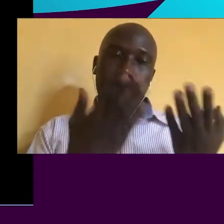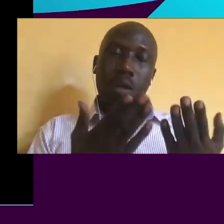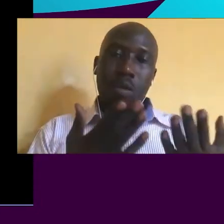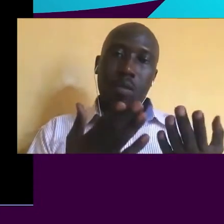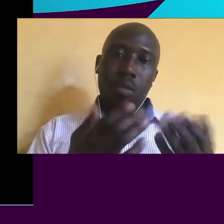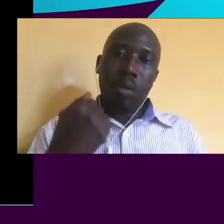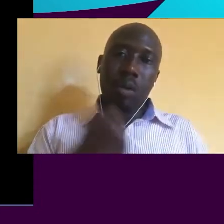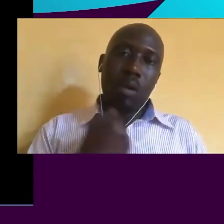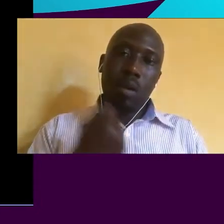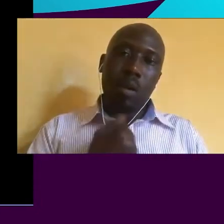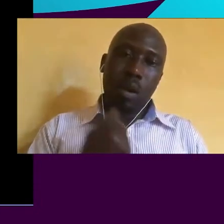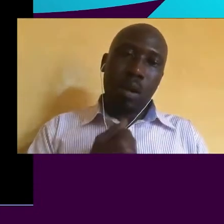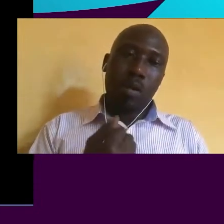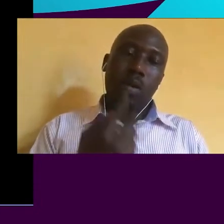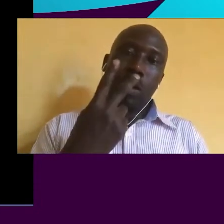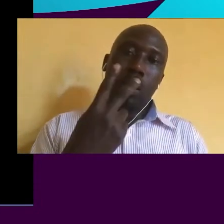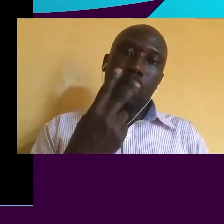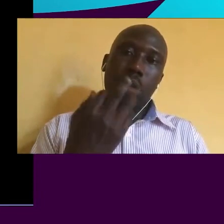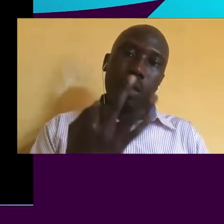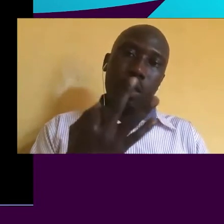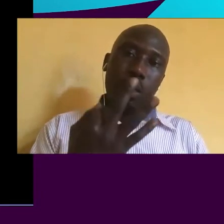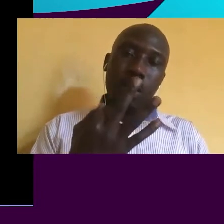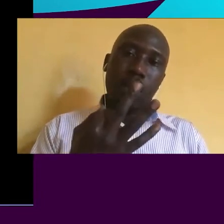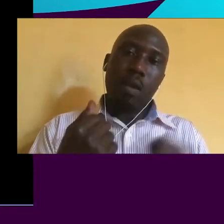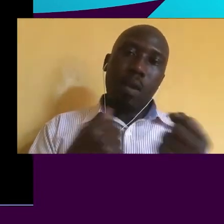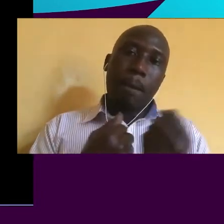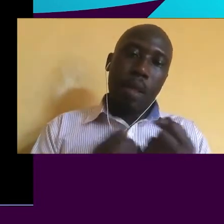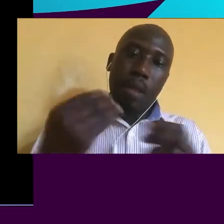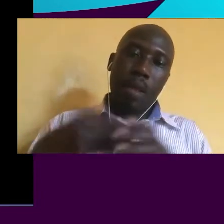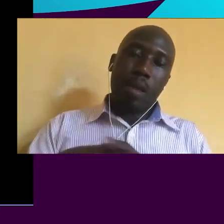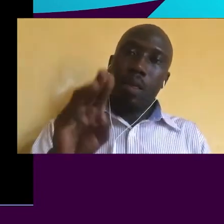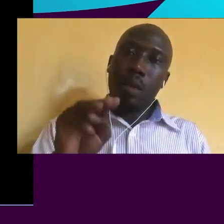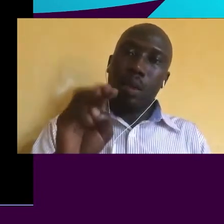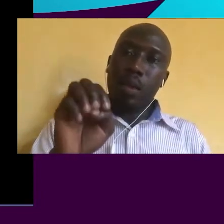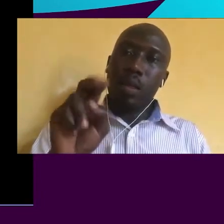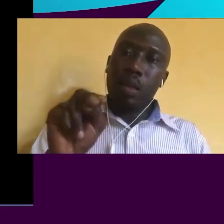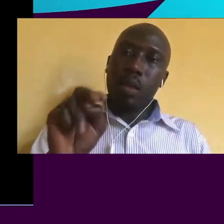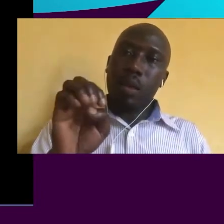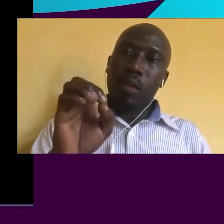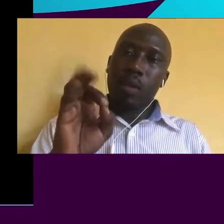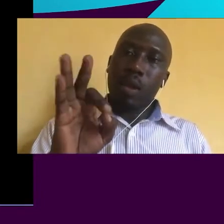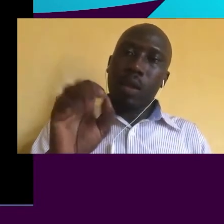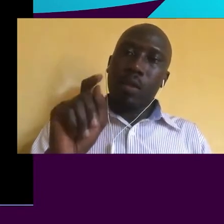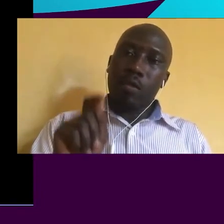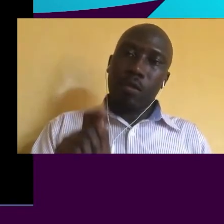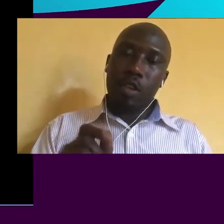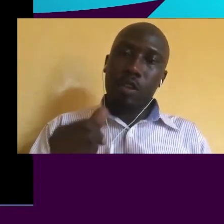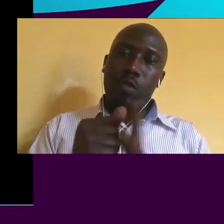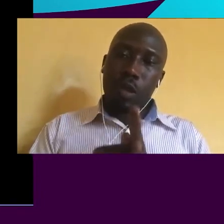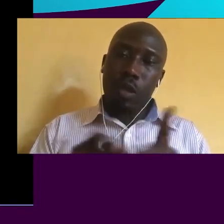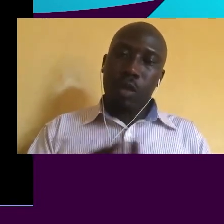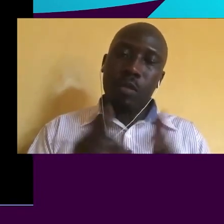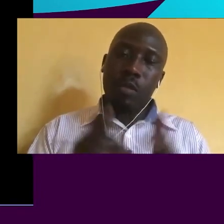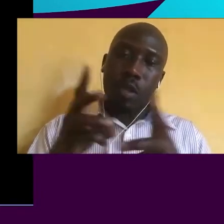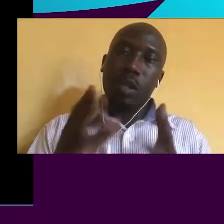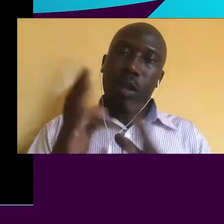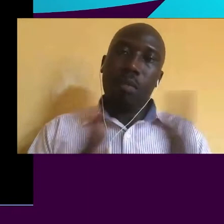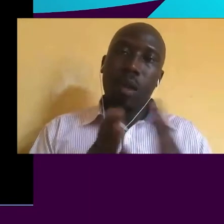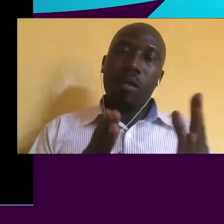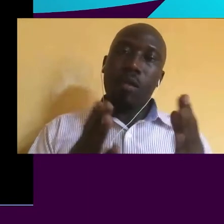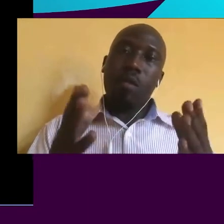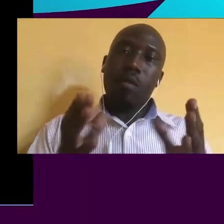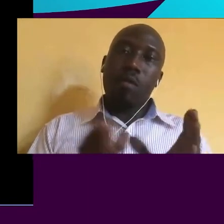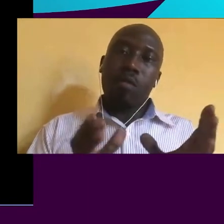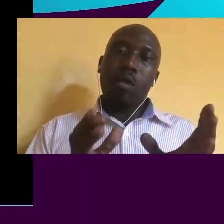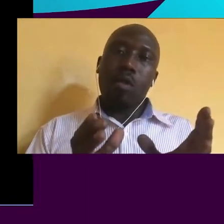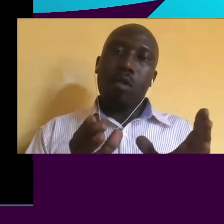pillars in the manifesto and the strategic plan of the federation and the government,